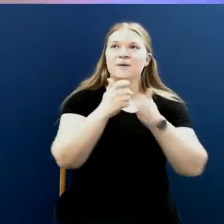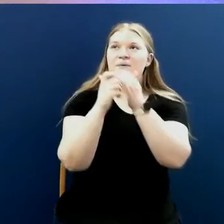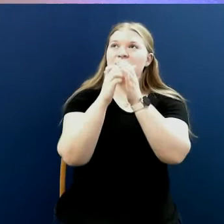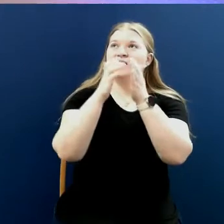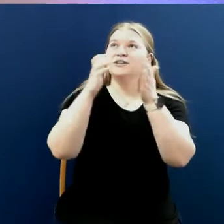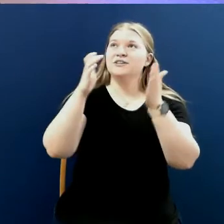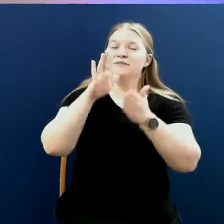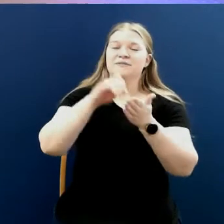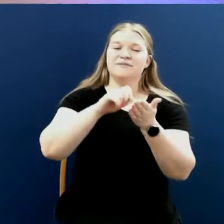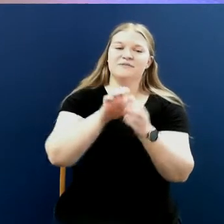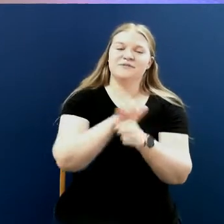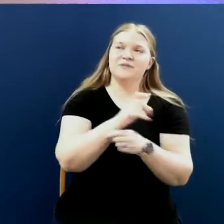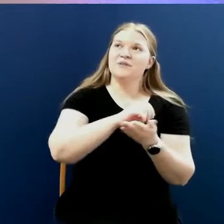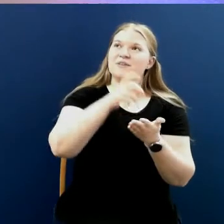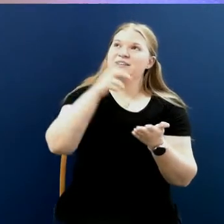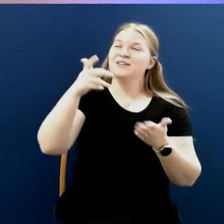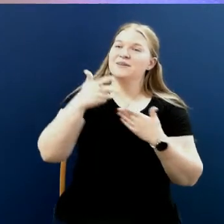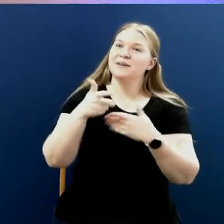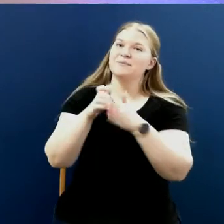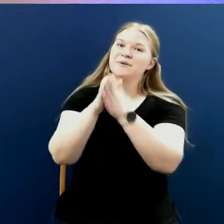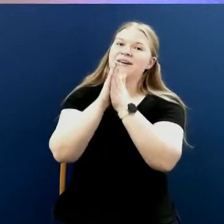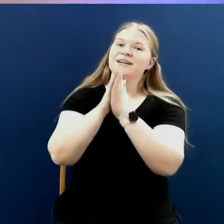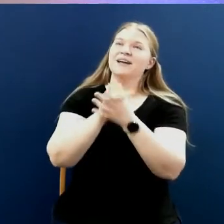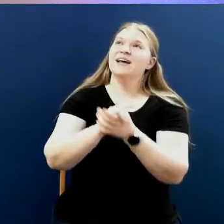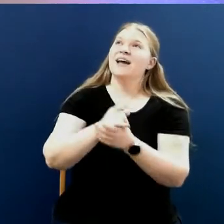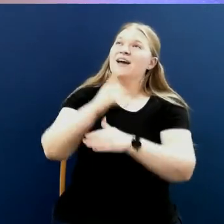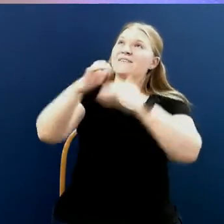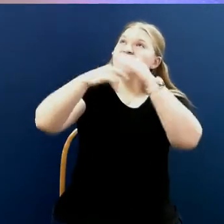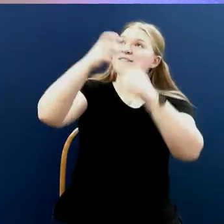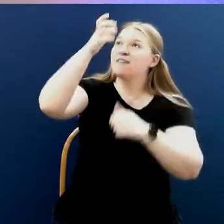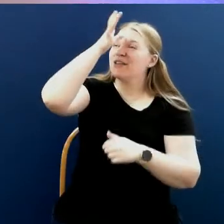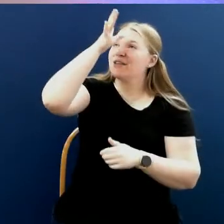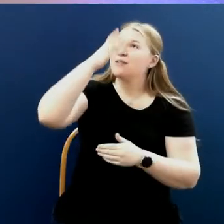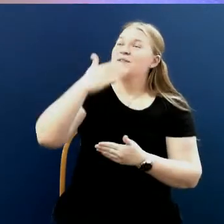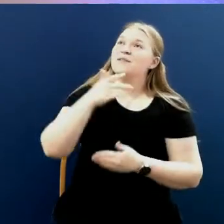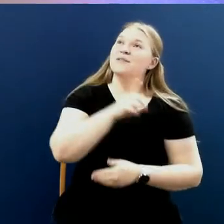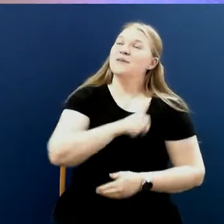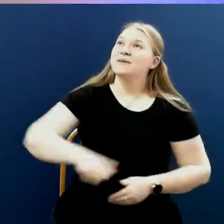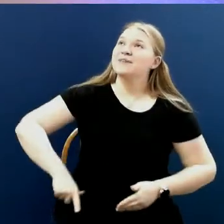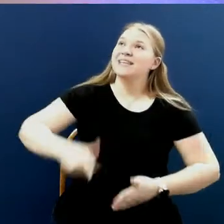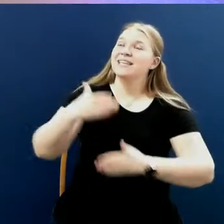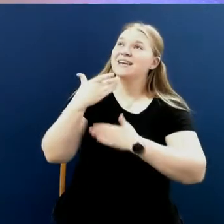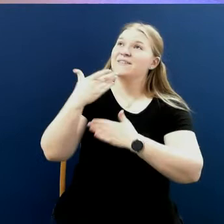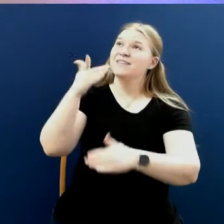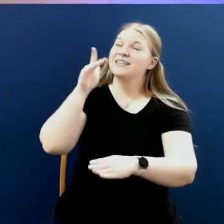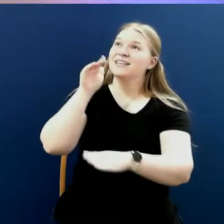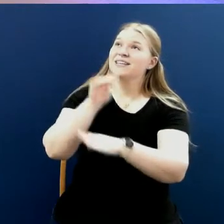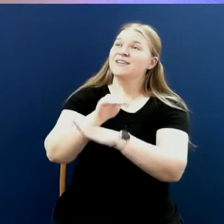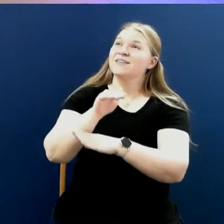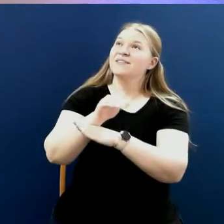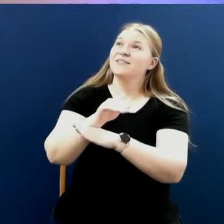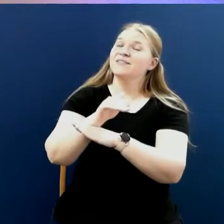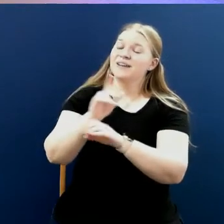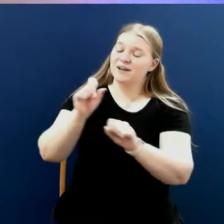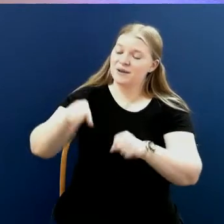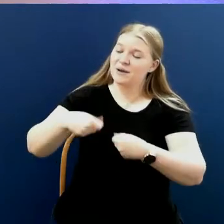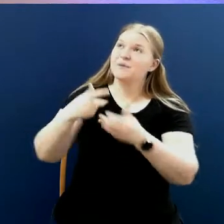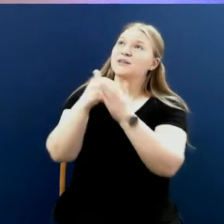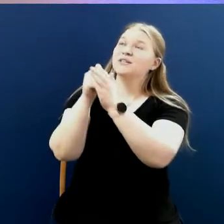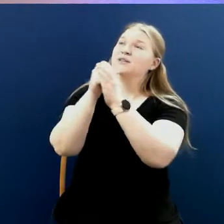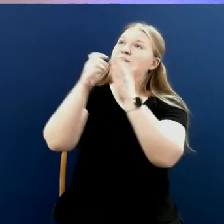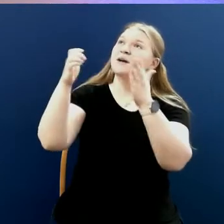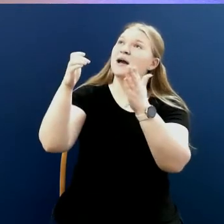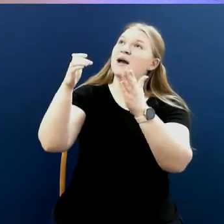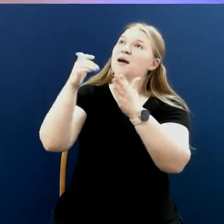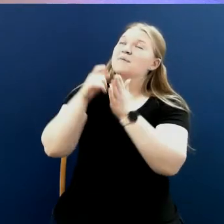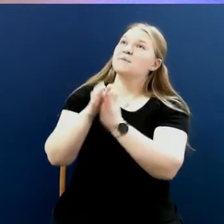glory. Let's pray. Heavenly Father, Lord, we thank you for this evening that we get to come and worship you. And I pray that